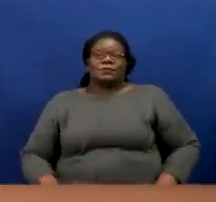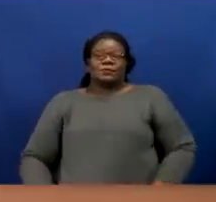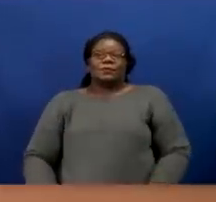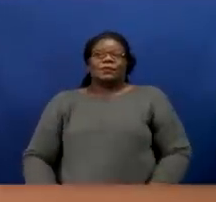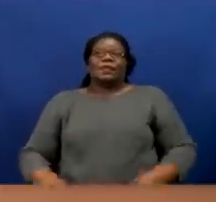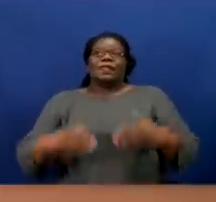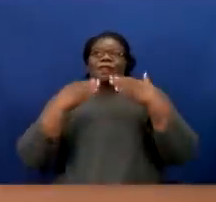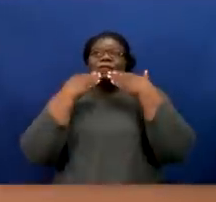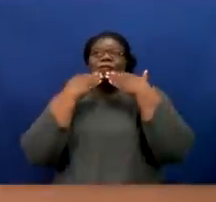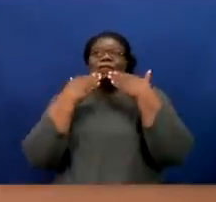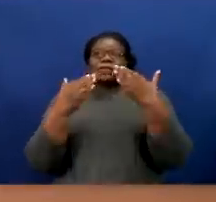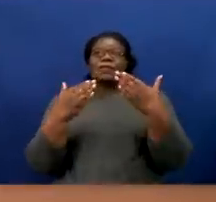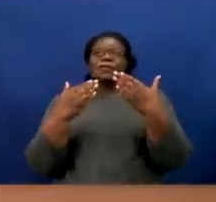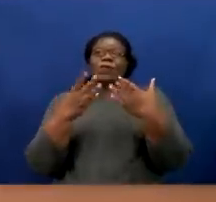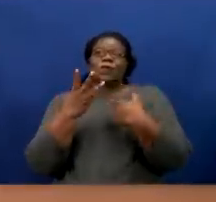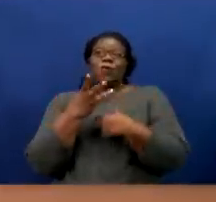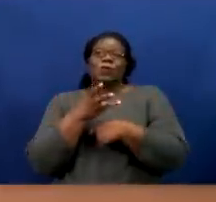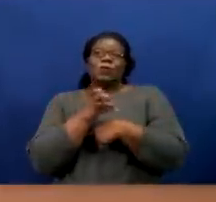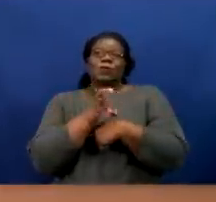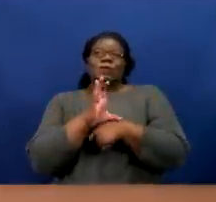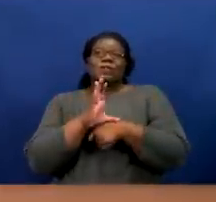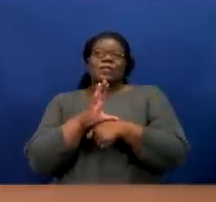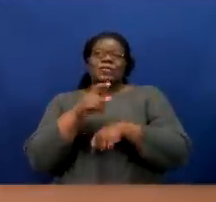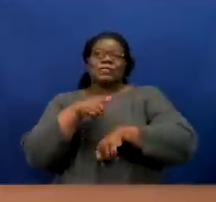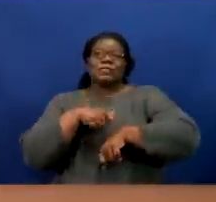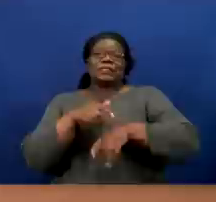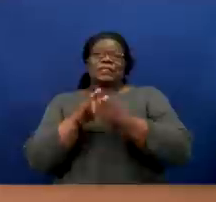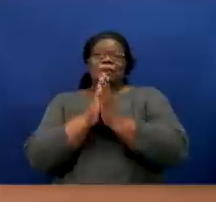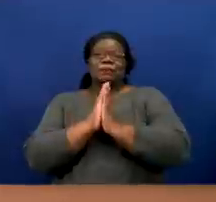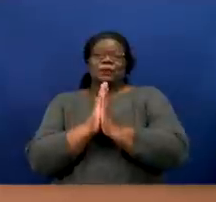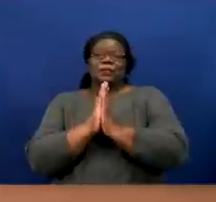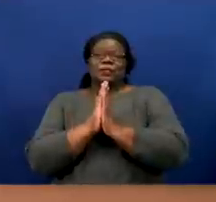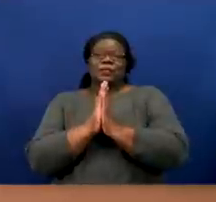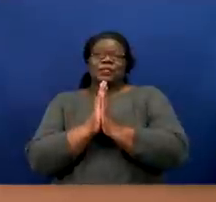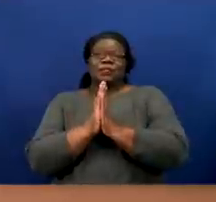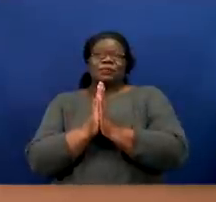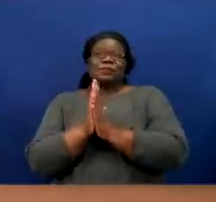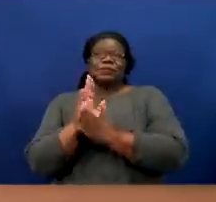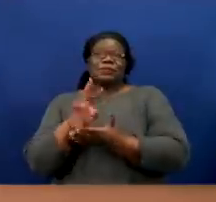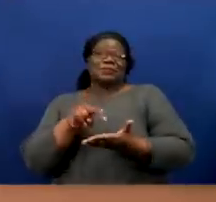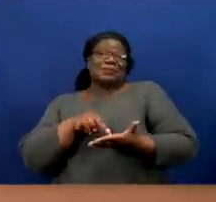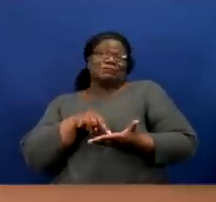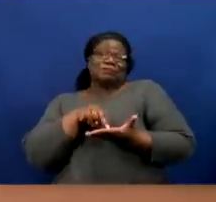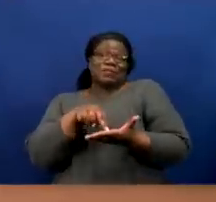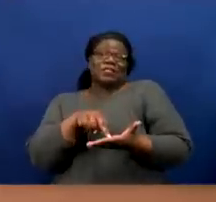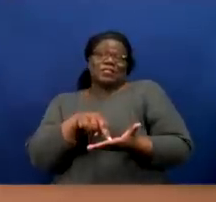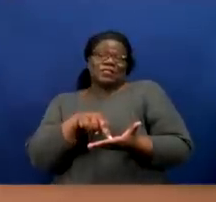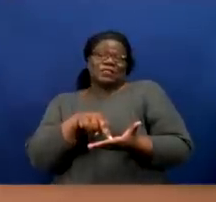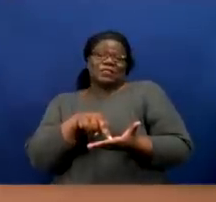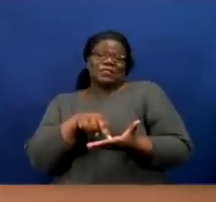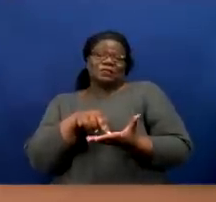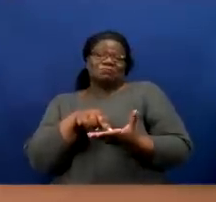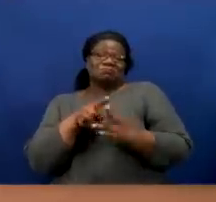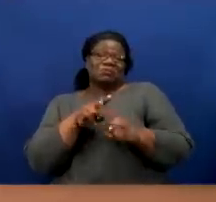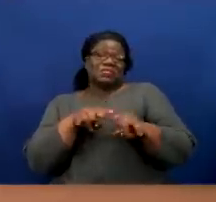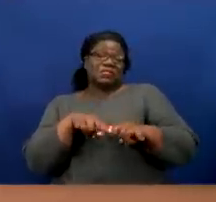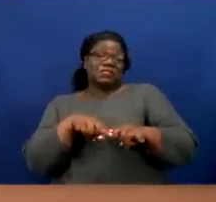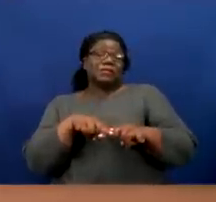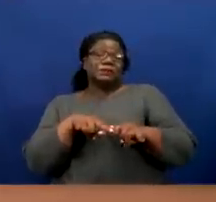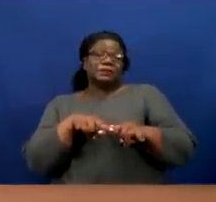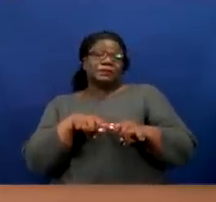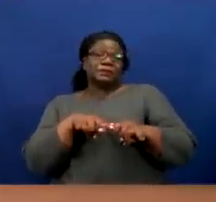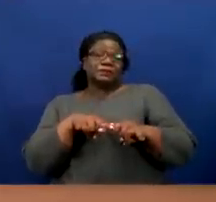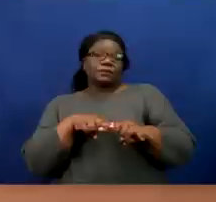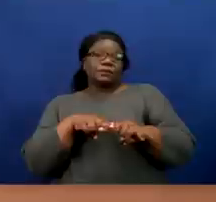Thank you, Willa. It is now prayer time. You can stand if you want. You can take a seat if you want.